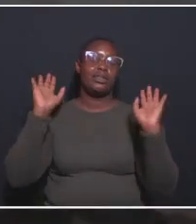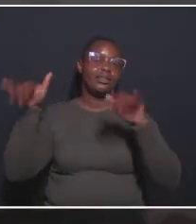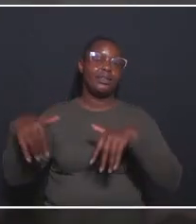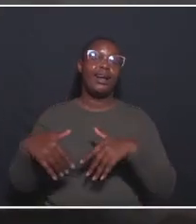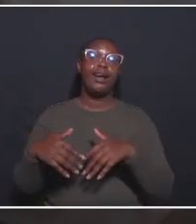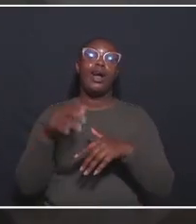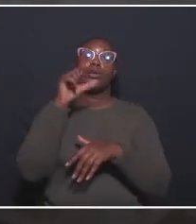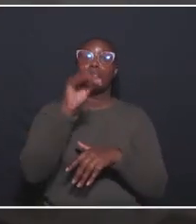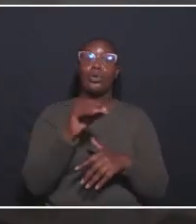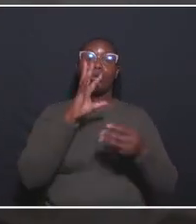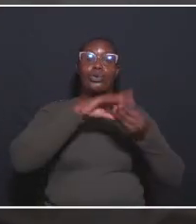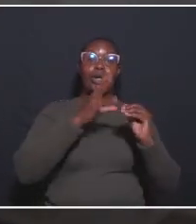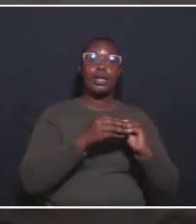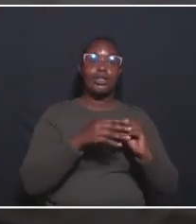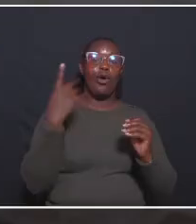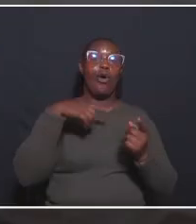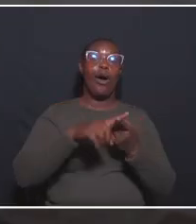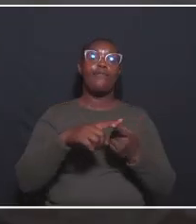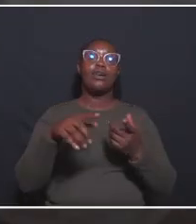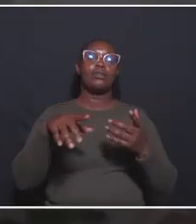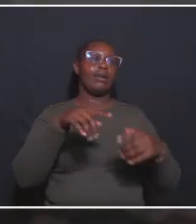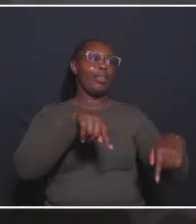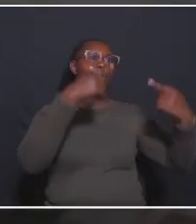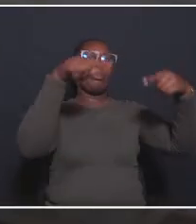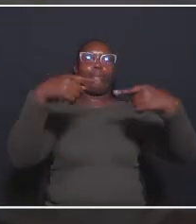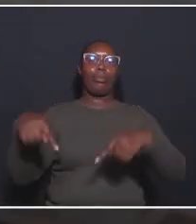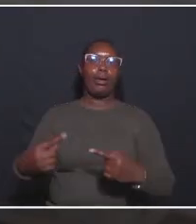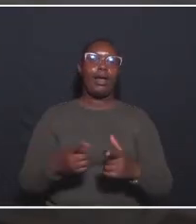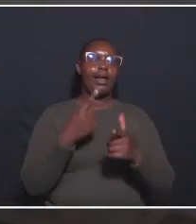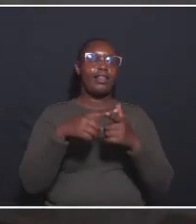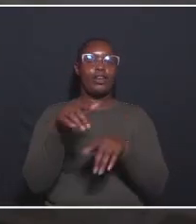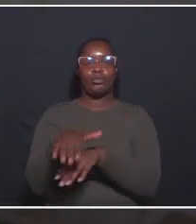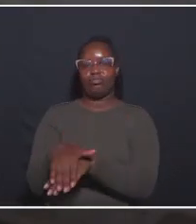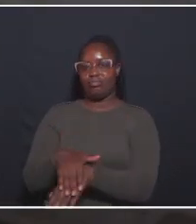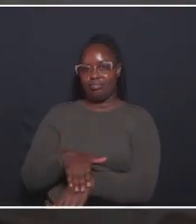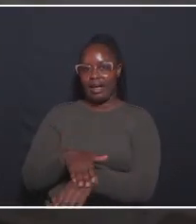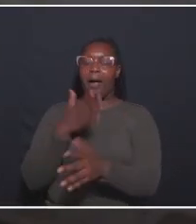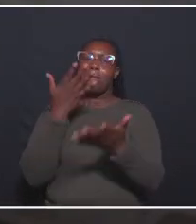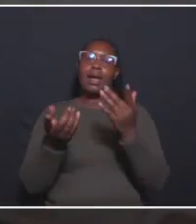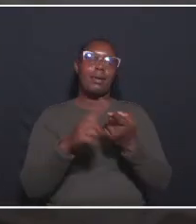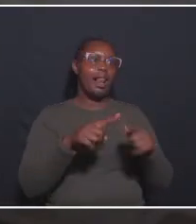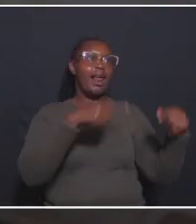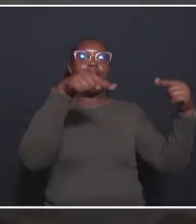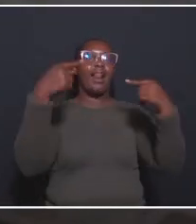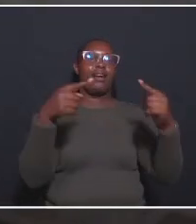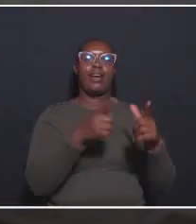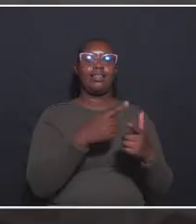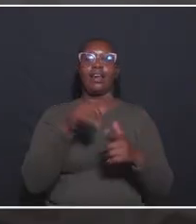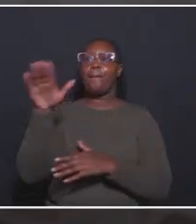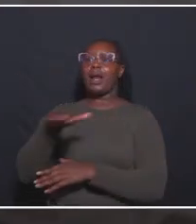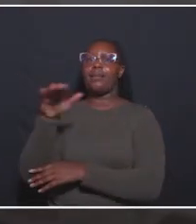of chaos and then we slow it down. Maybe we create chaos and then we go to Parliament. What's happening in Parliament is a lot of